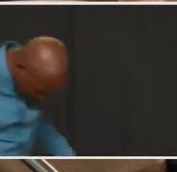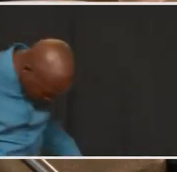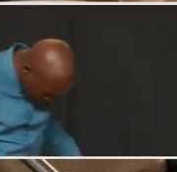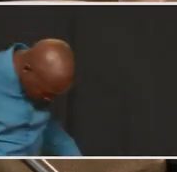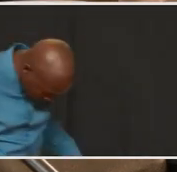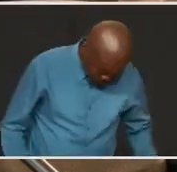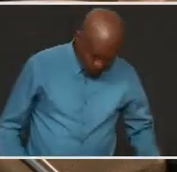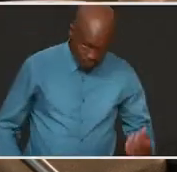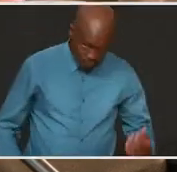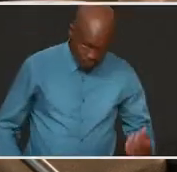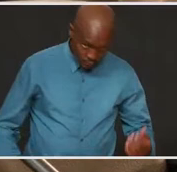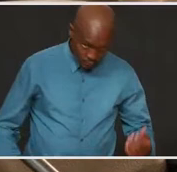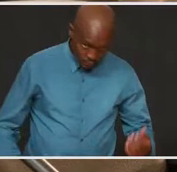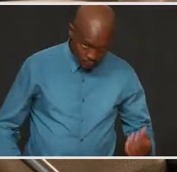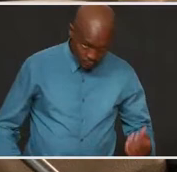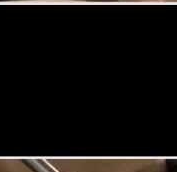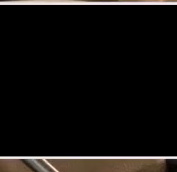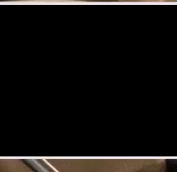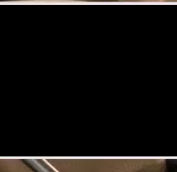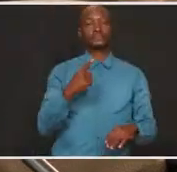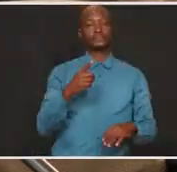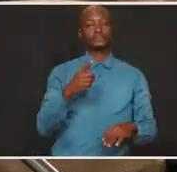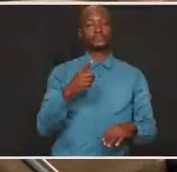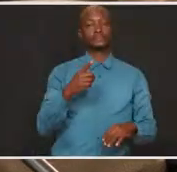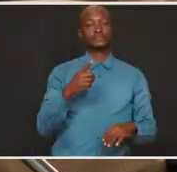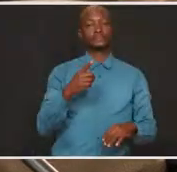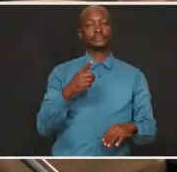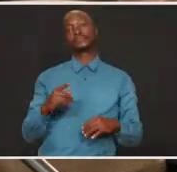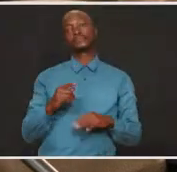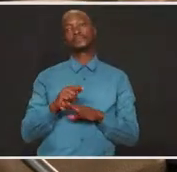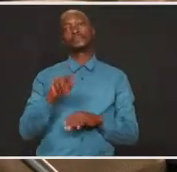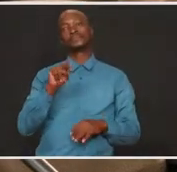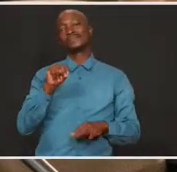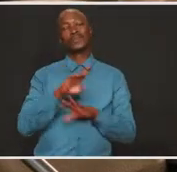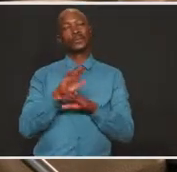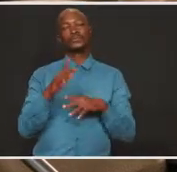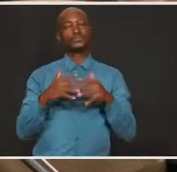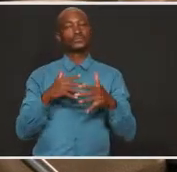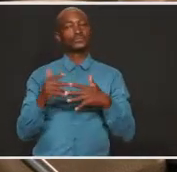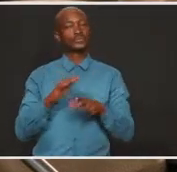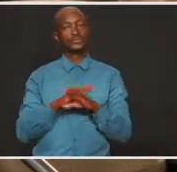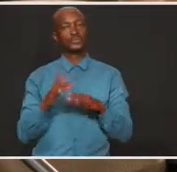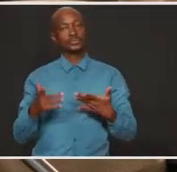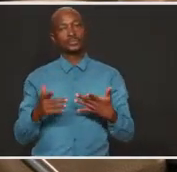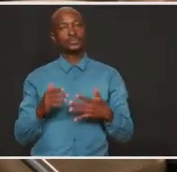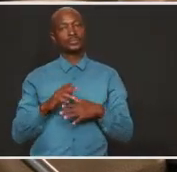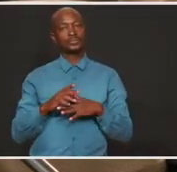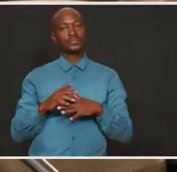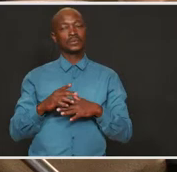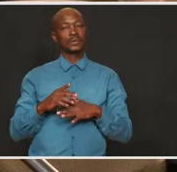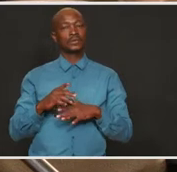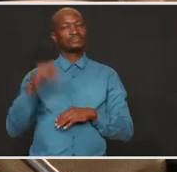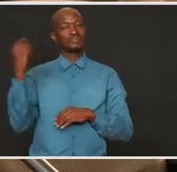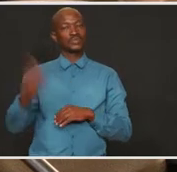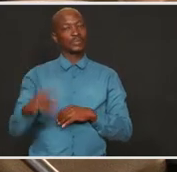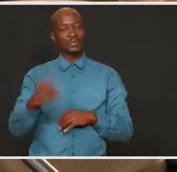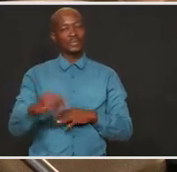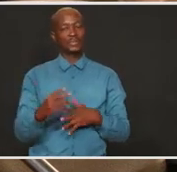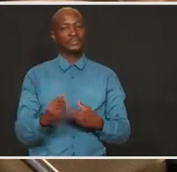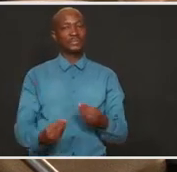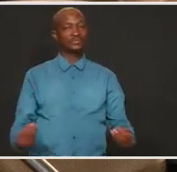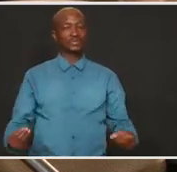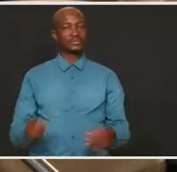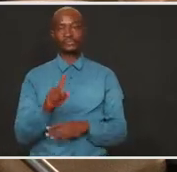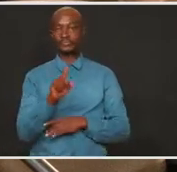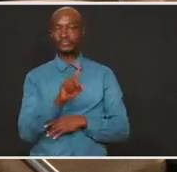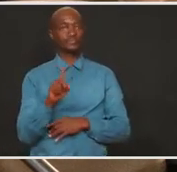I'm saying I'm saying no to any form of a corporal punishment as